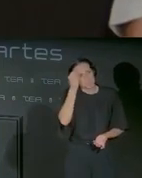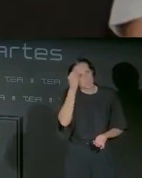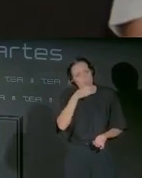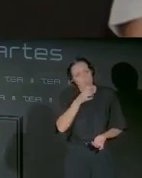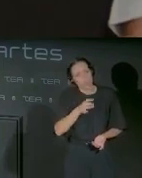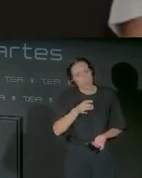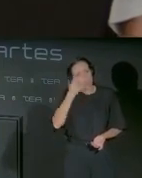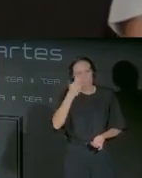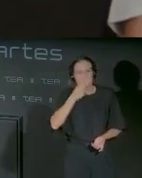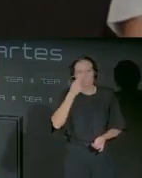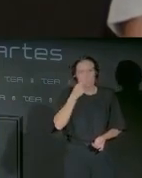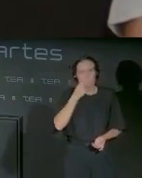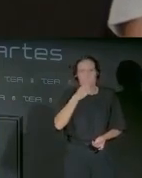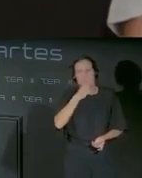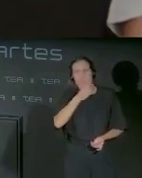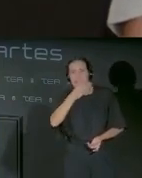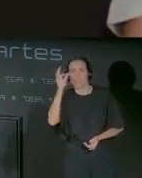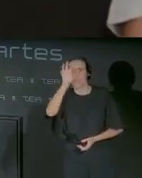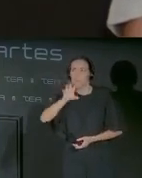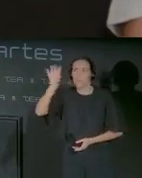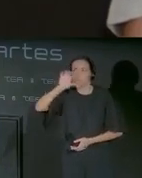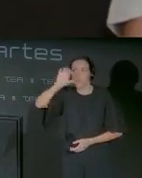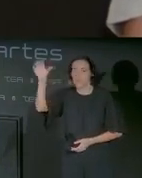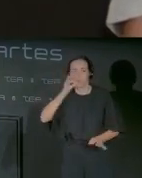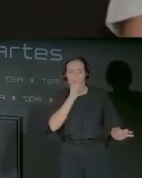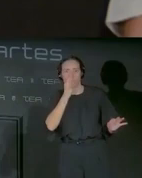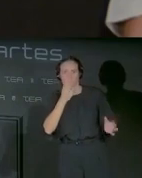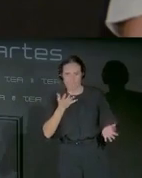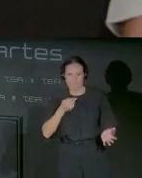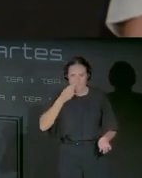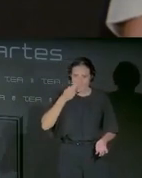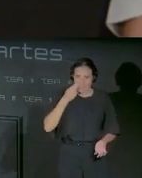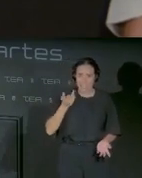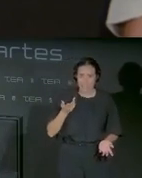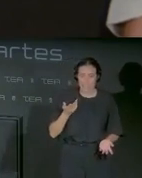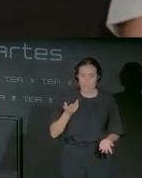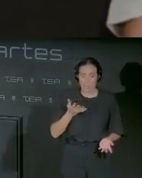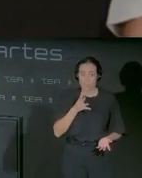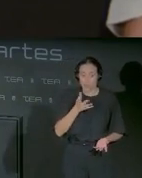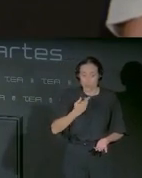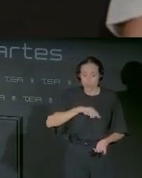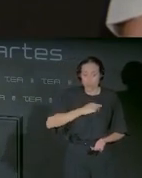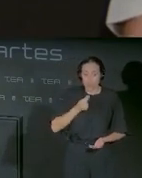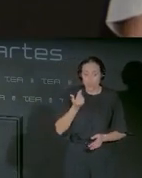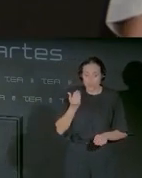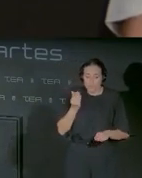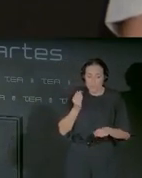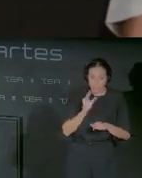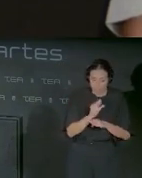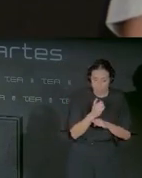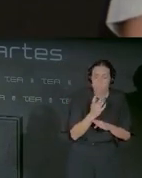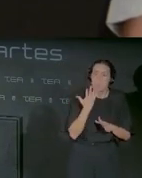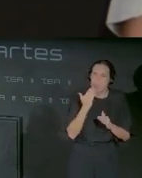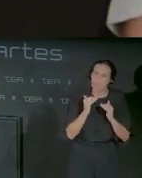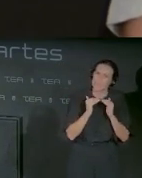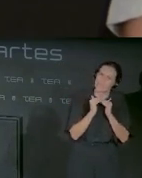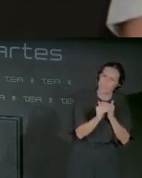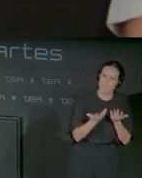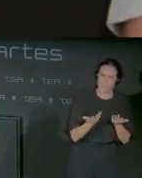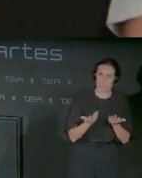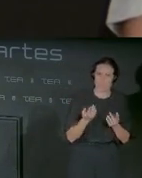to ensure sustainability of funding for video games. The second point was what I mentioned, the strategic